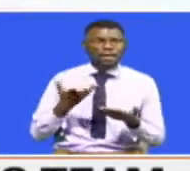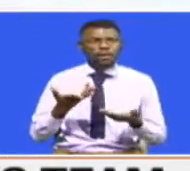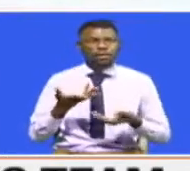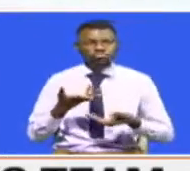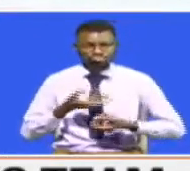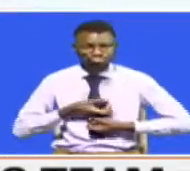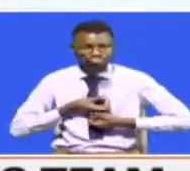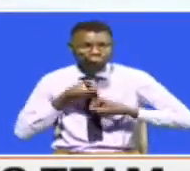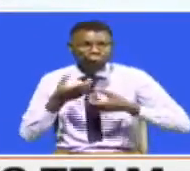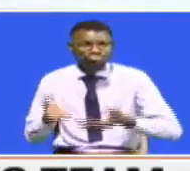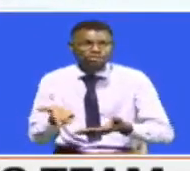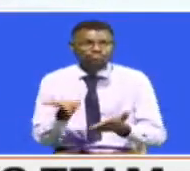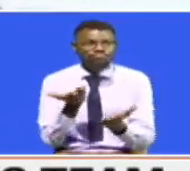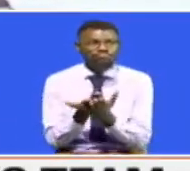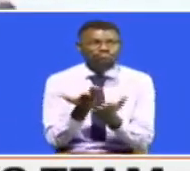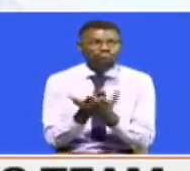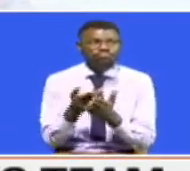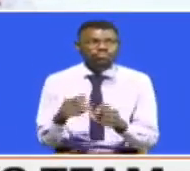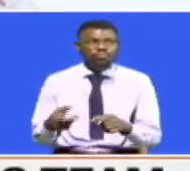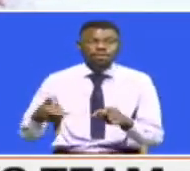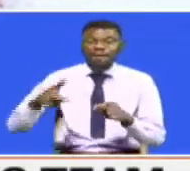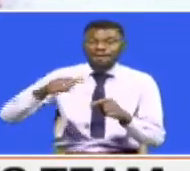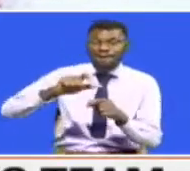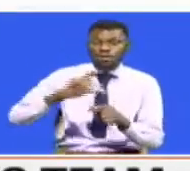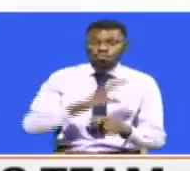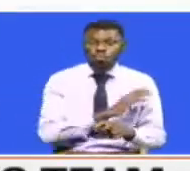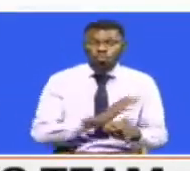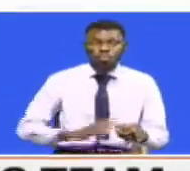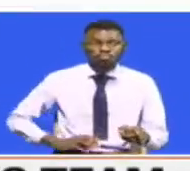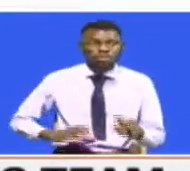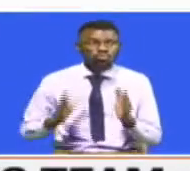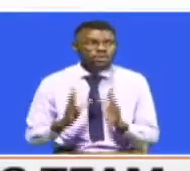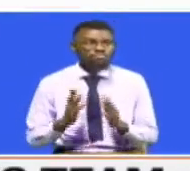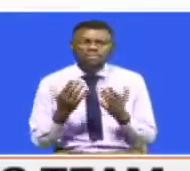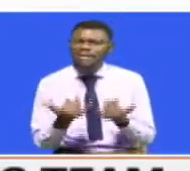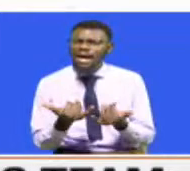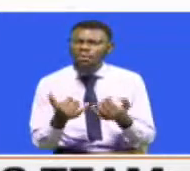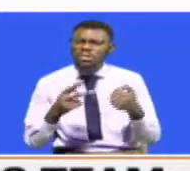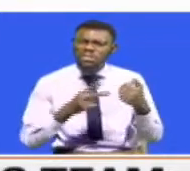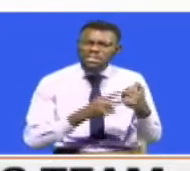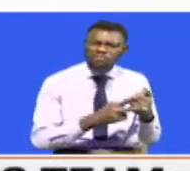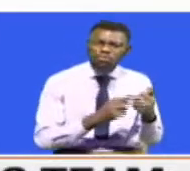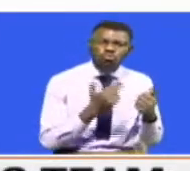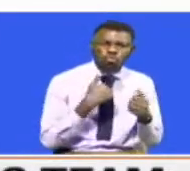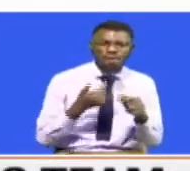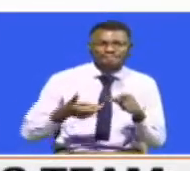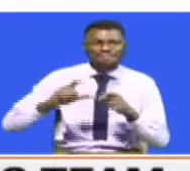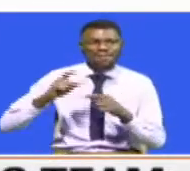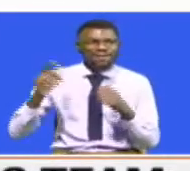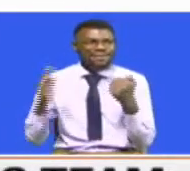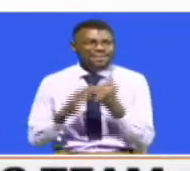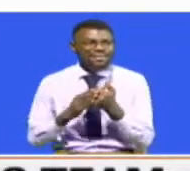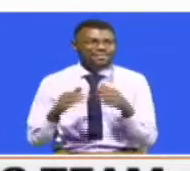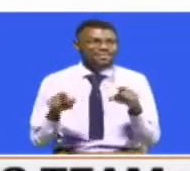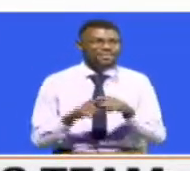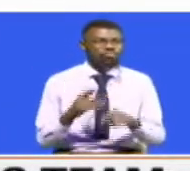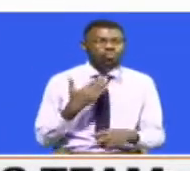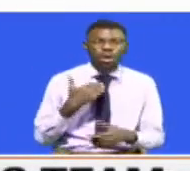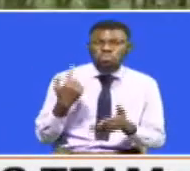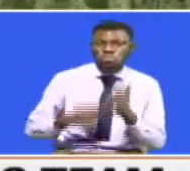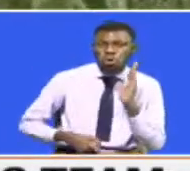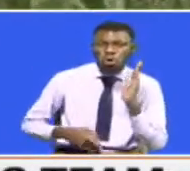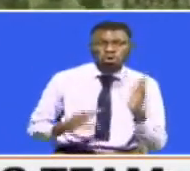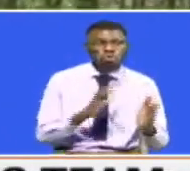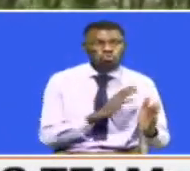calling for the increase of the number of electoral agency commissioners from the current 7 to 9. The team also wants those appointed